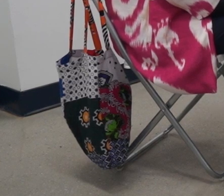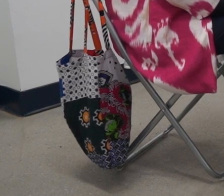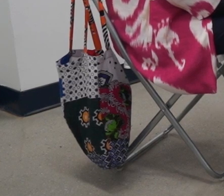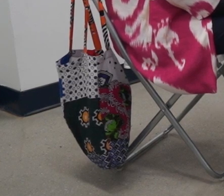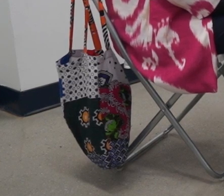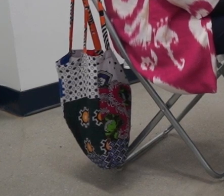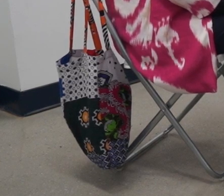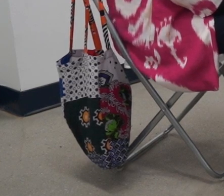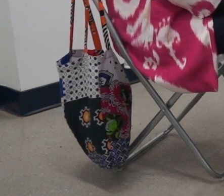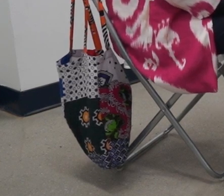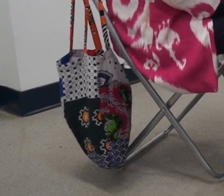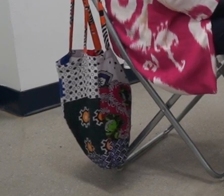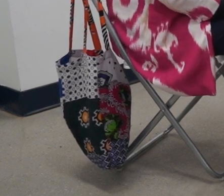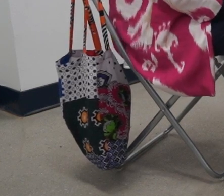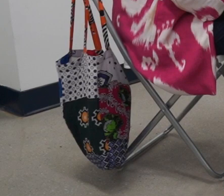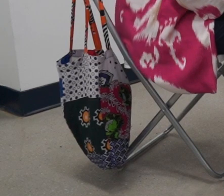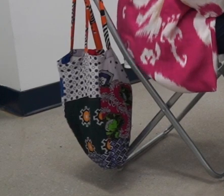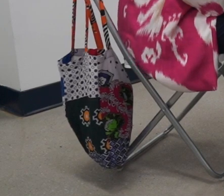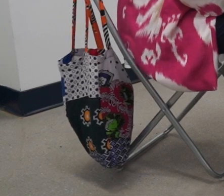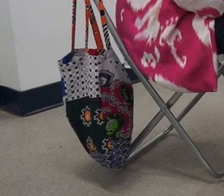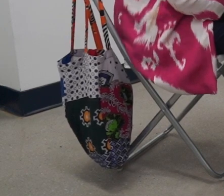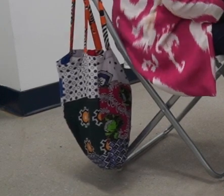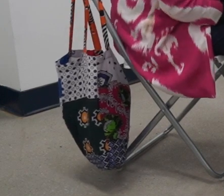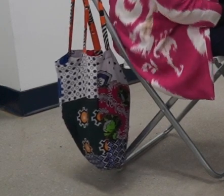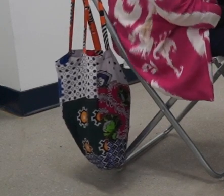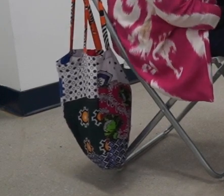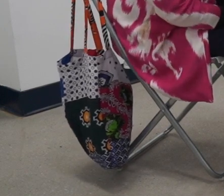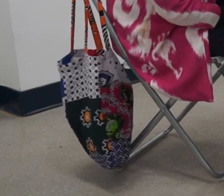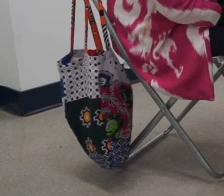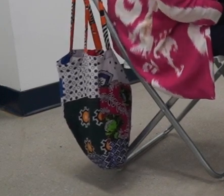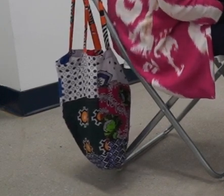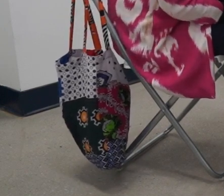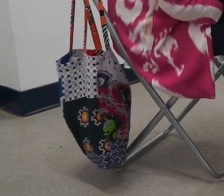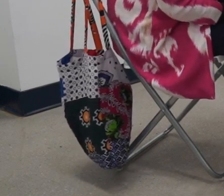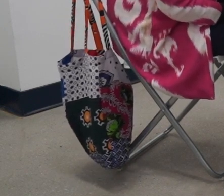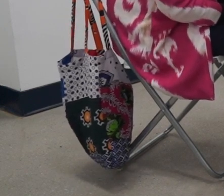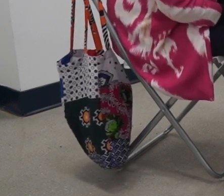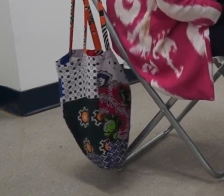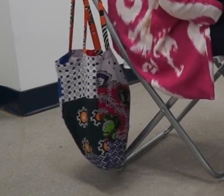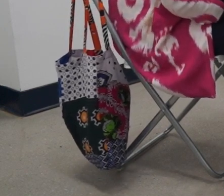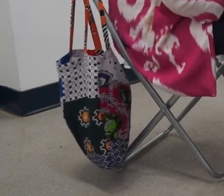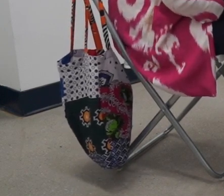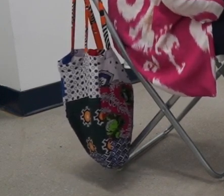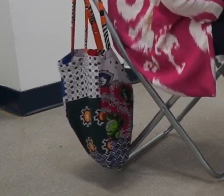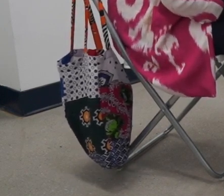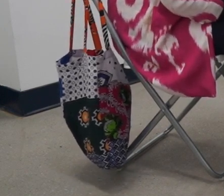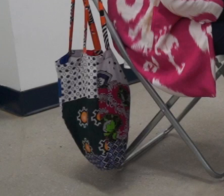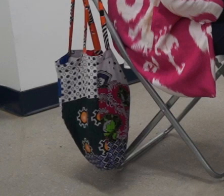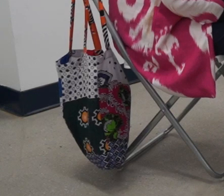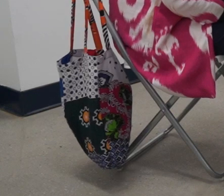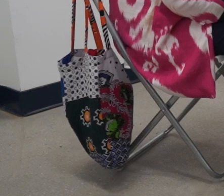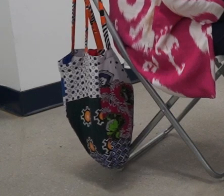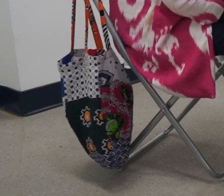for the work. That's for sure. Yeah. Is there is that a common thing that you hear